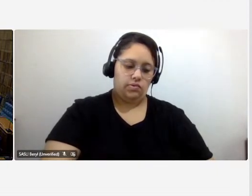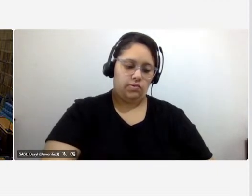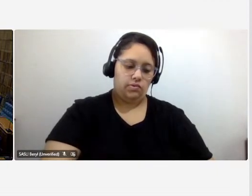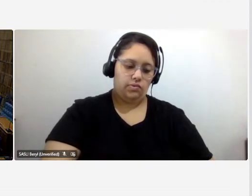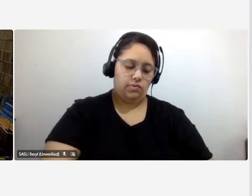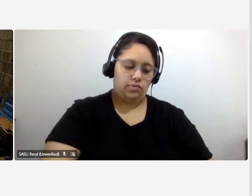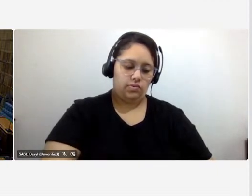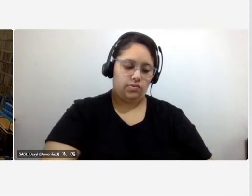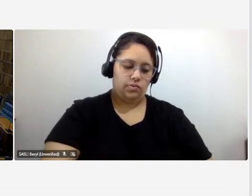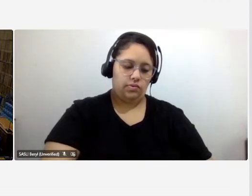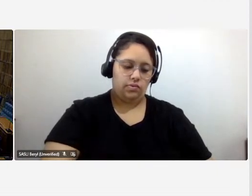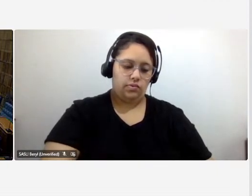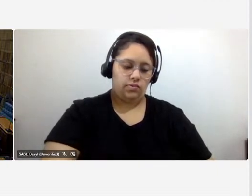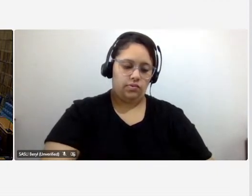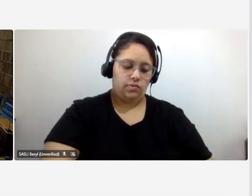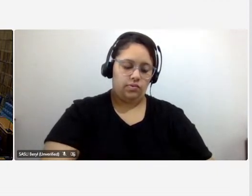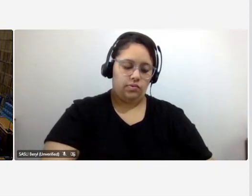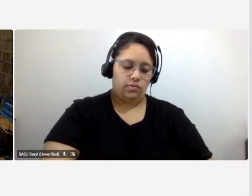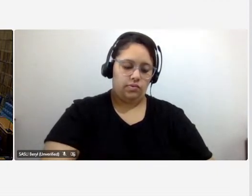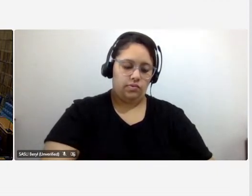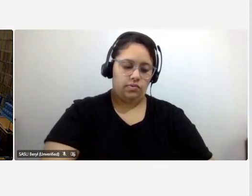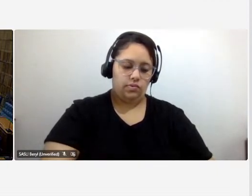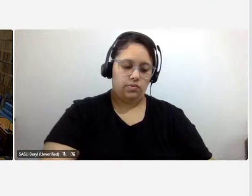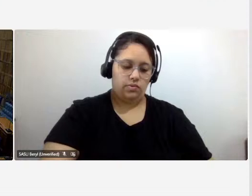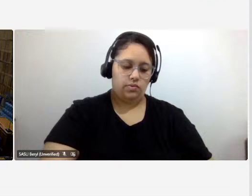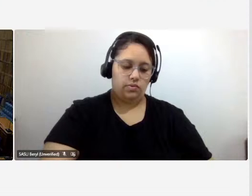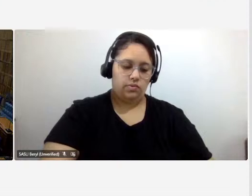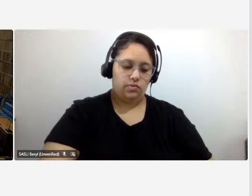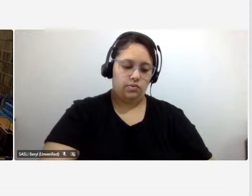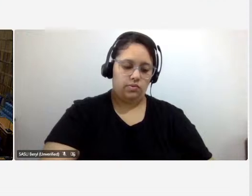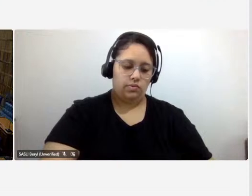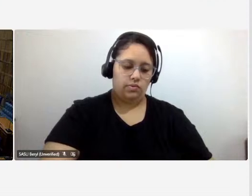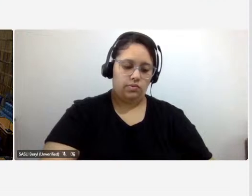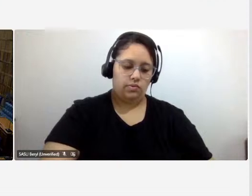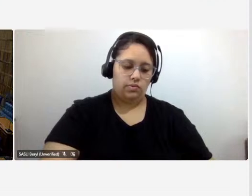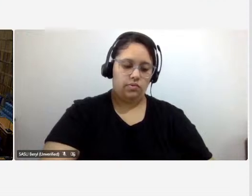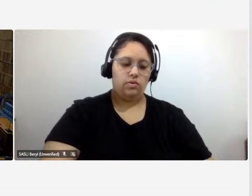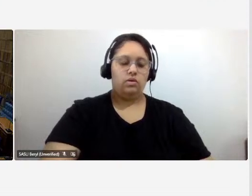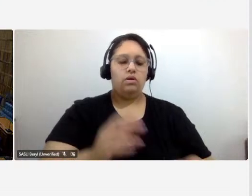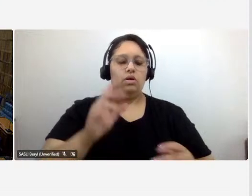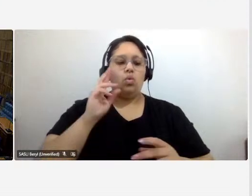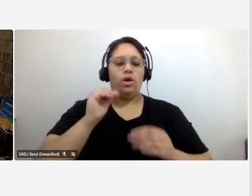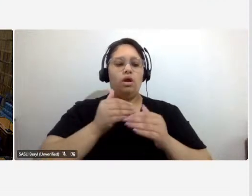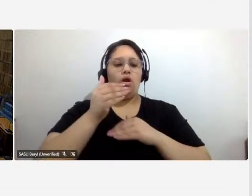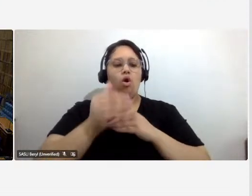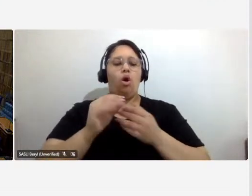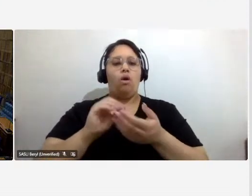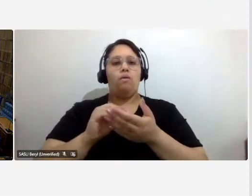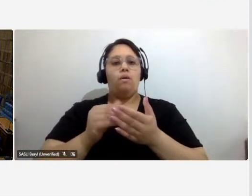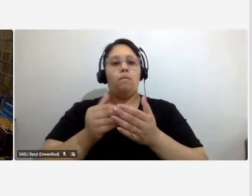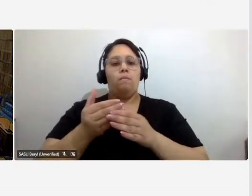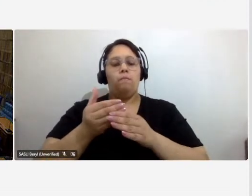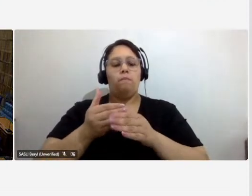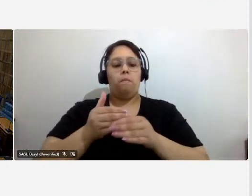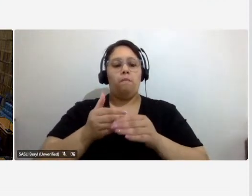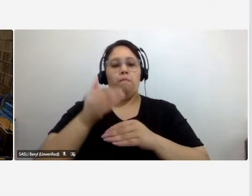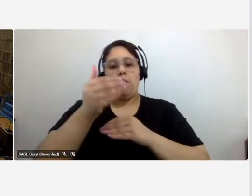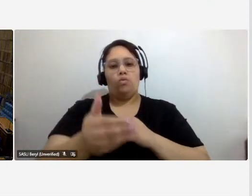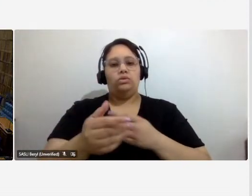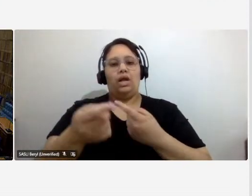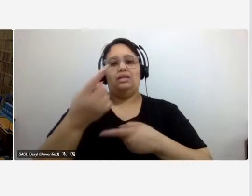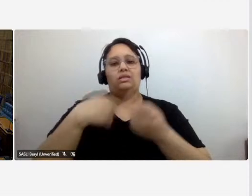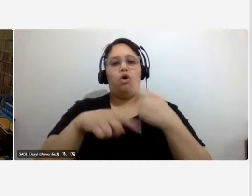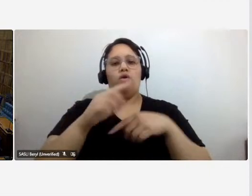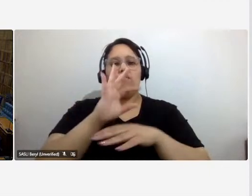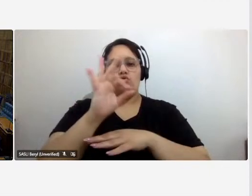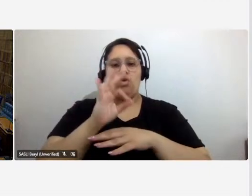Thank you, Chair. Thank you, members. Just a quick note on the post and the turnover rate. So the turnover rate is a bit higher this year